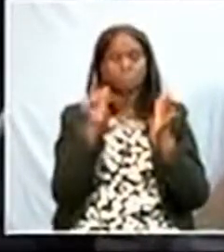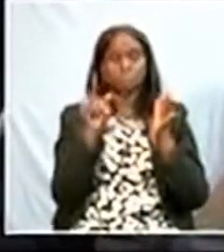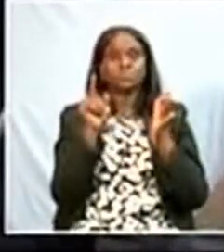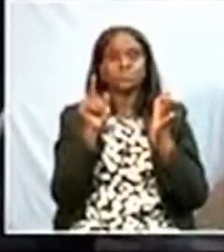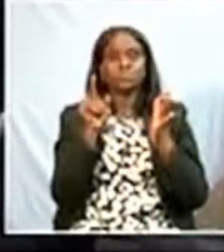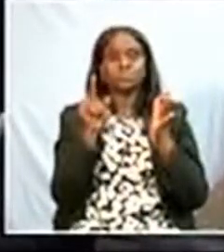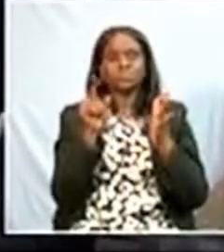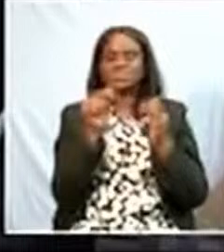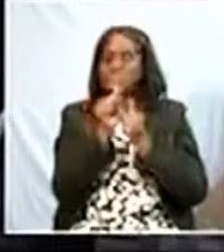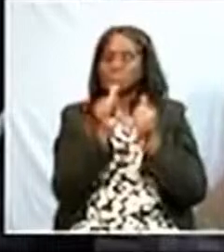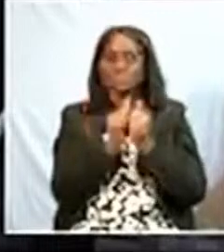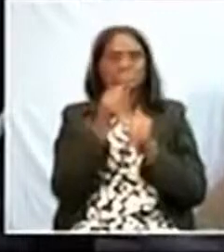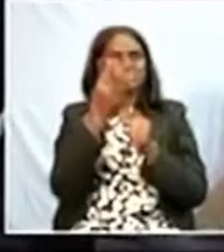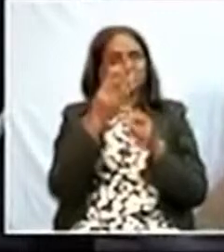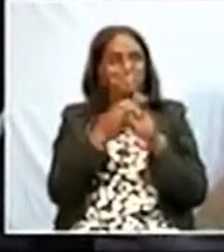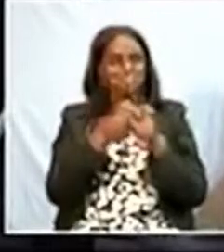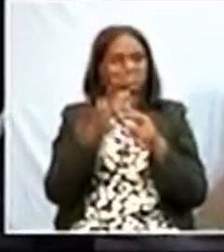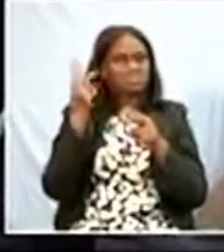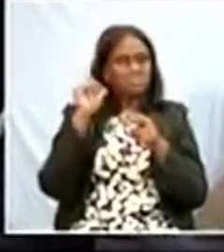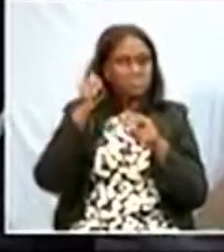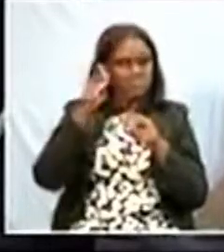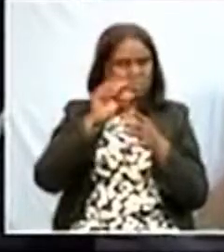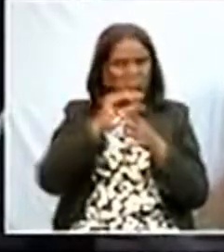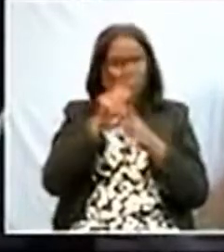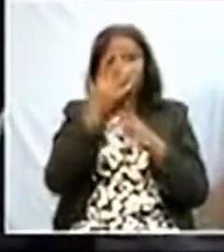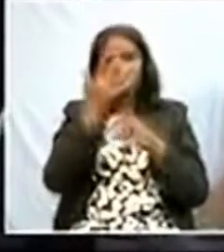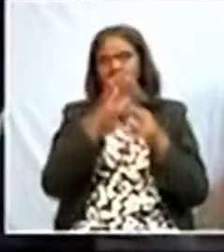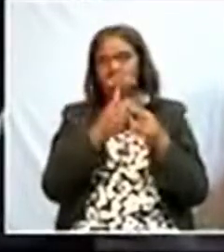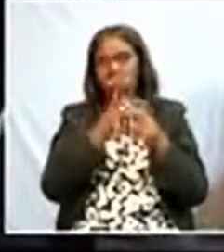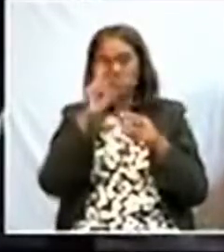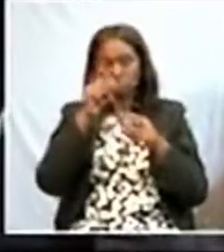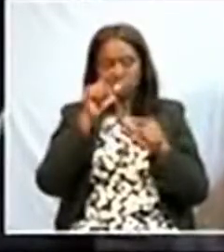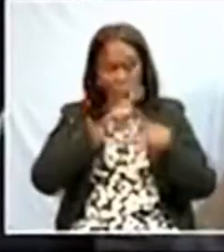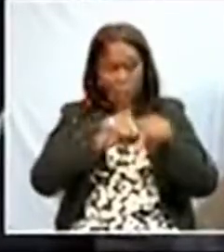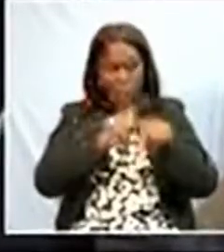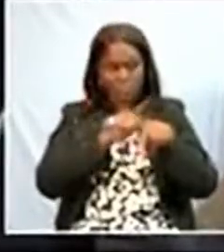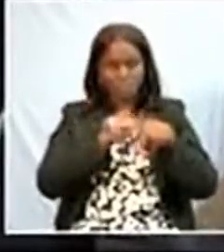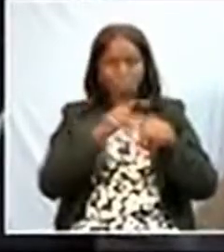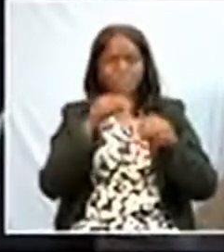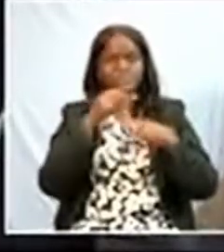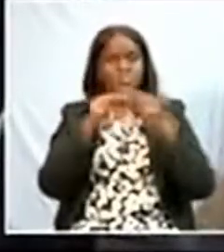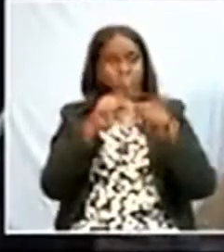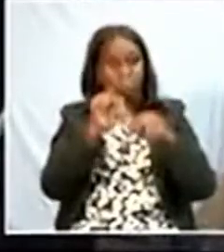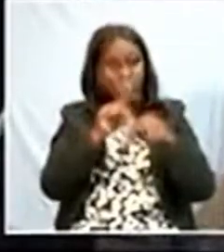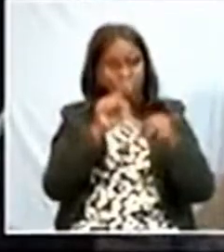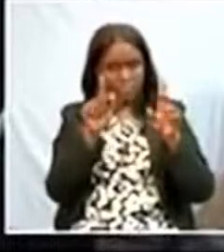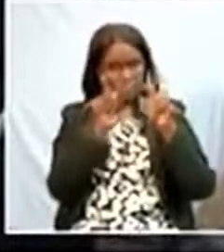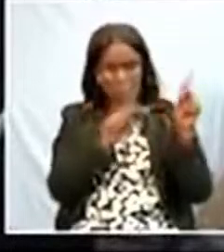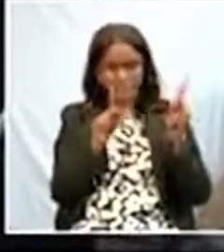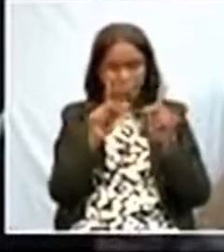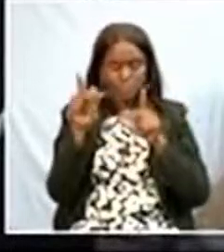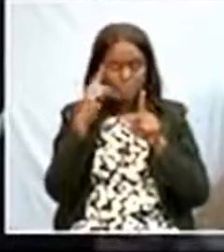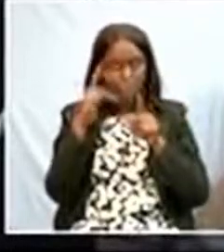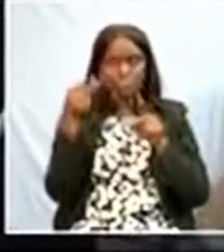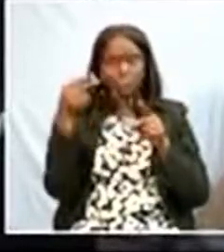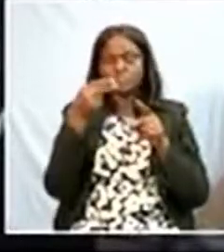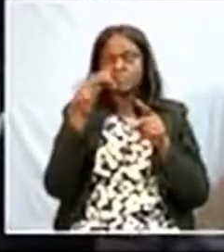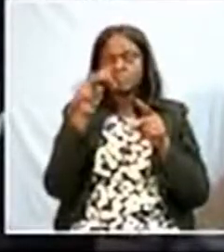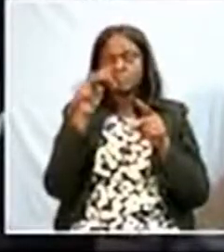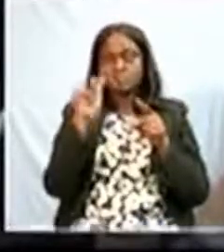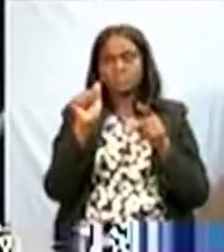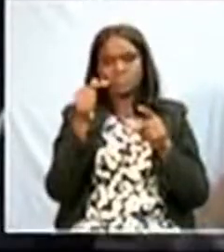is almost 4 months later, 5 months later. During this period, the performance for HAG